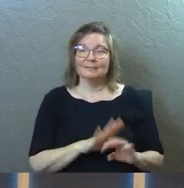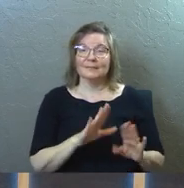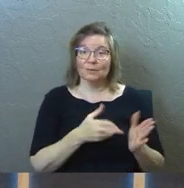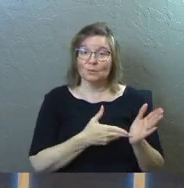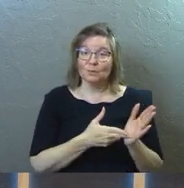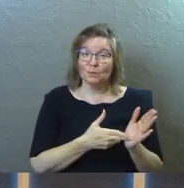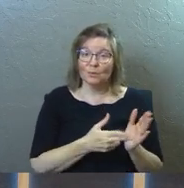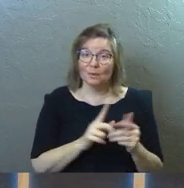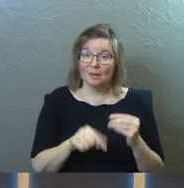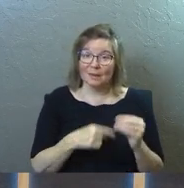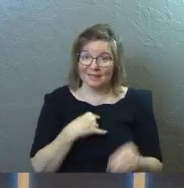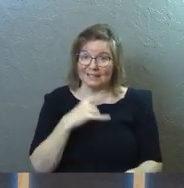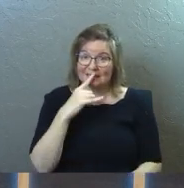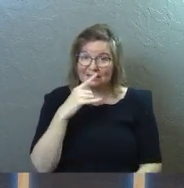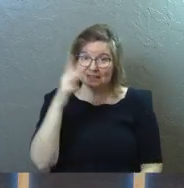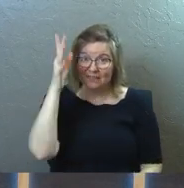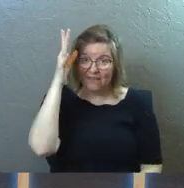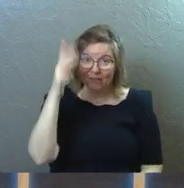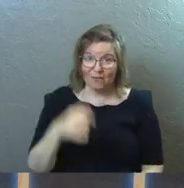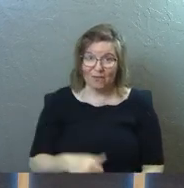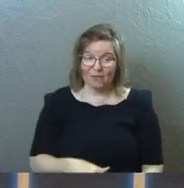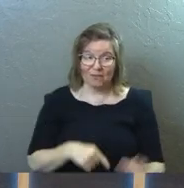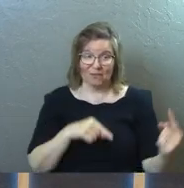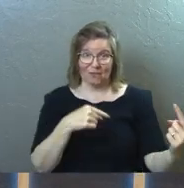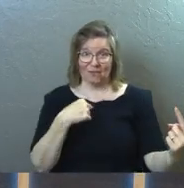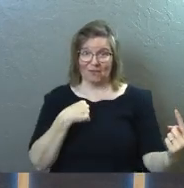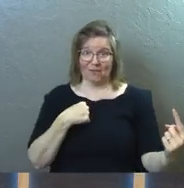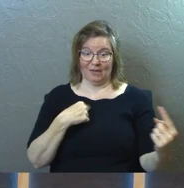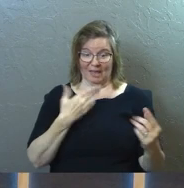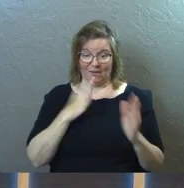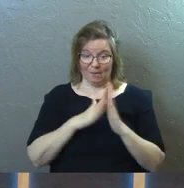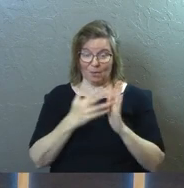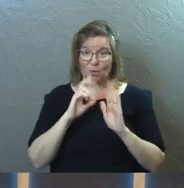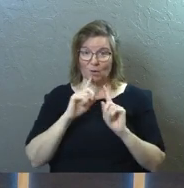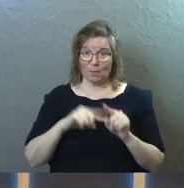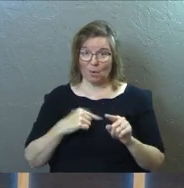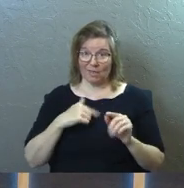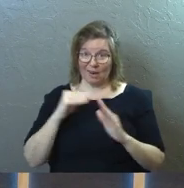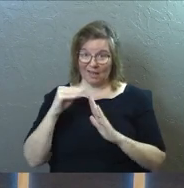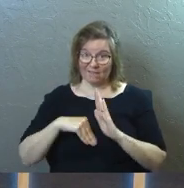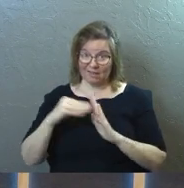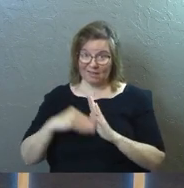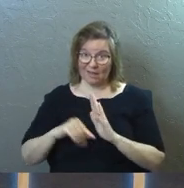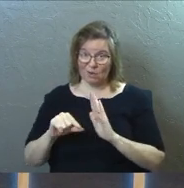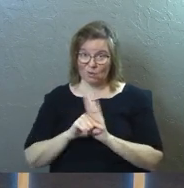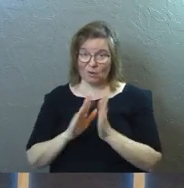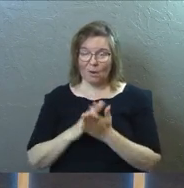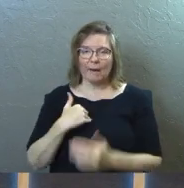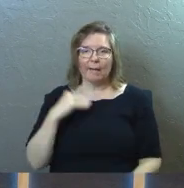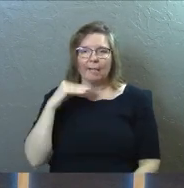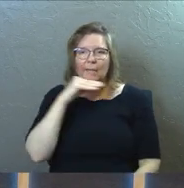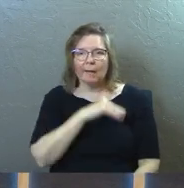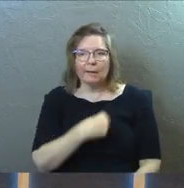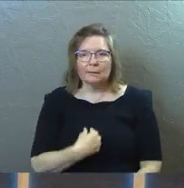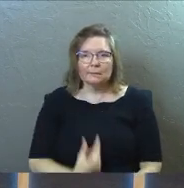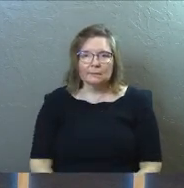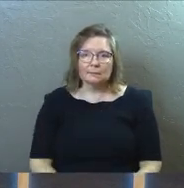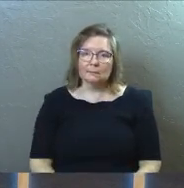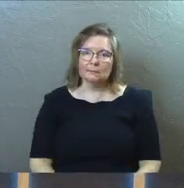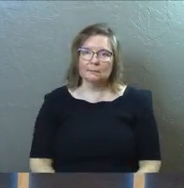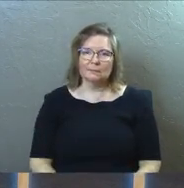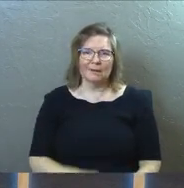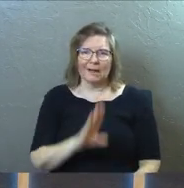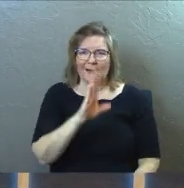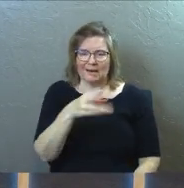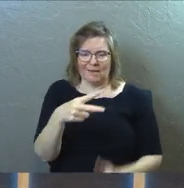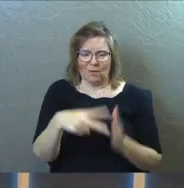Here's the truth about this kid's father. Every book report I ever did in grade school, I lied.